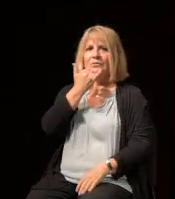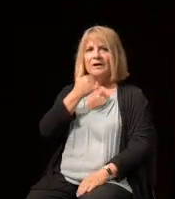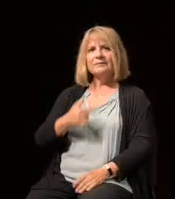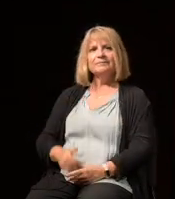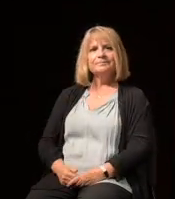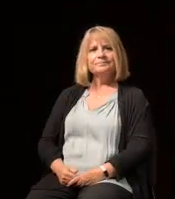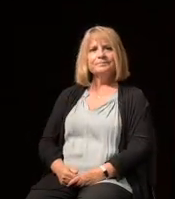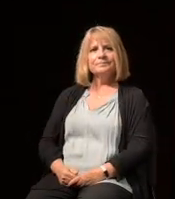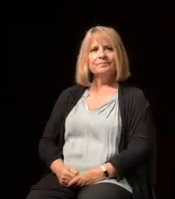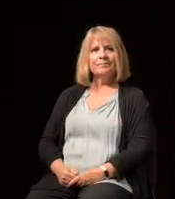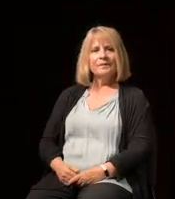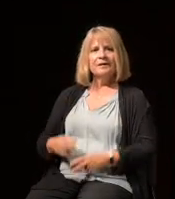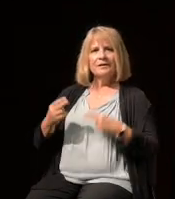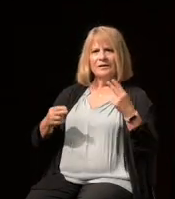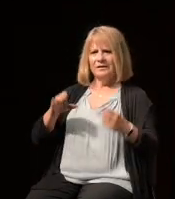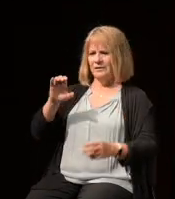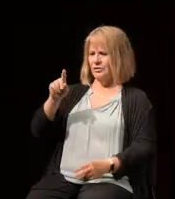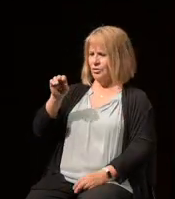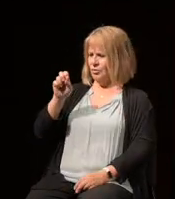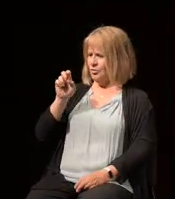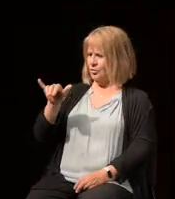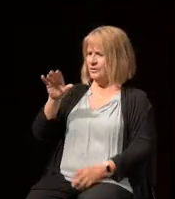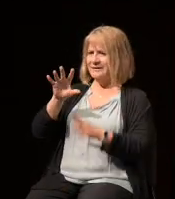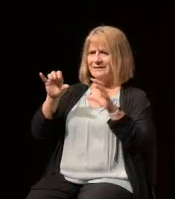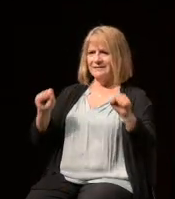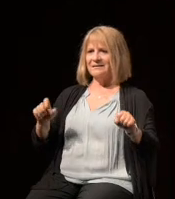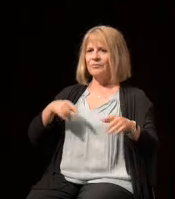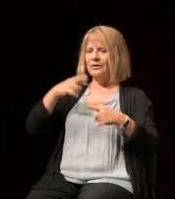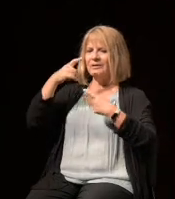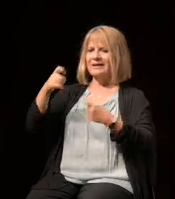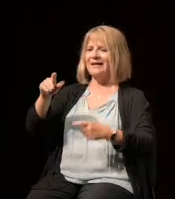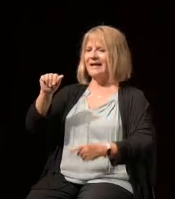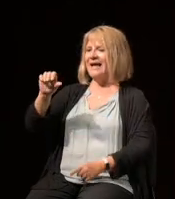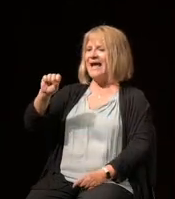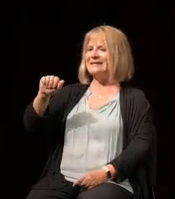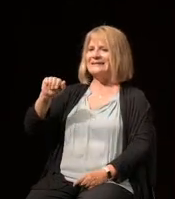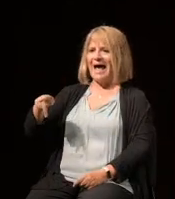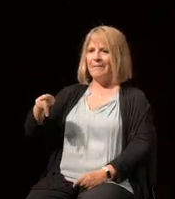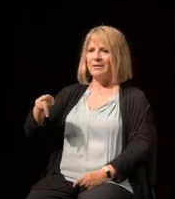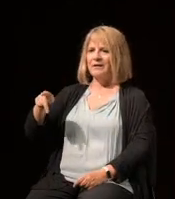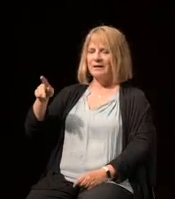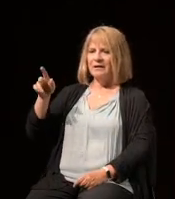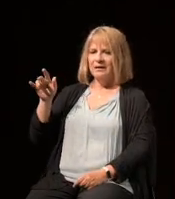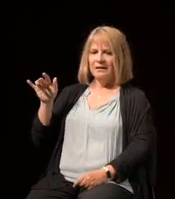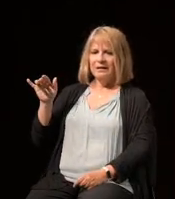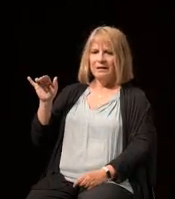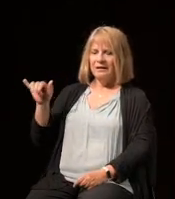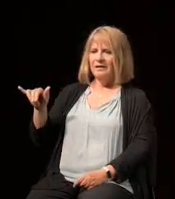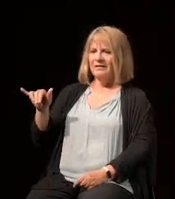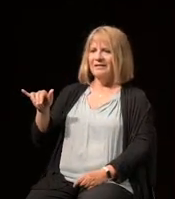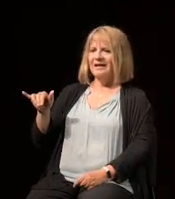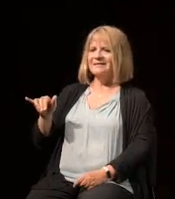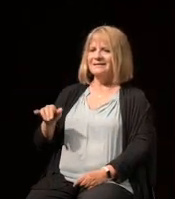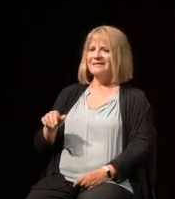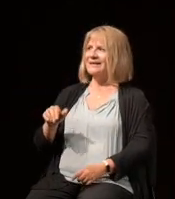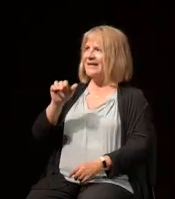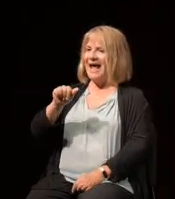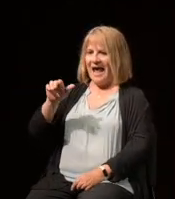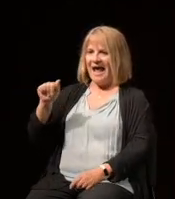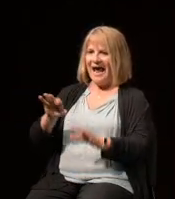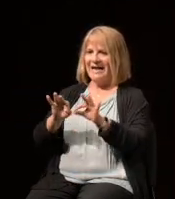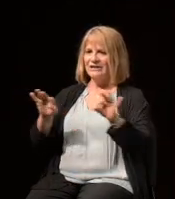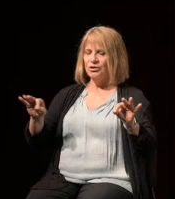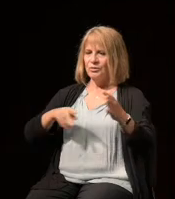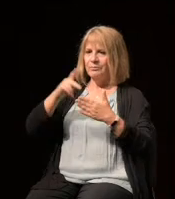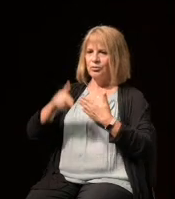We were visiting the CUNY system, and we were interested in ASAP, which is an accelerated associate degree program. And we